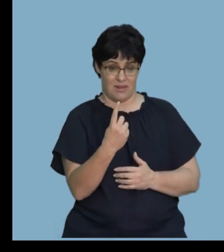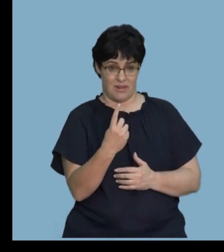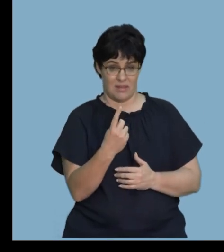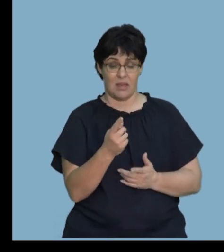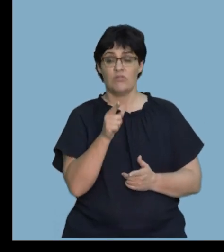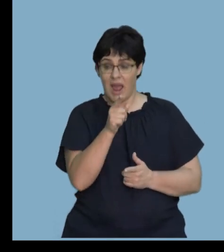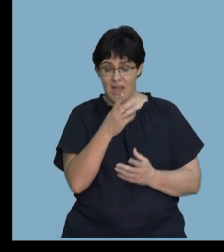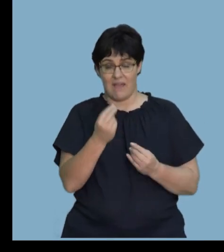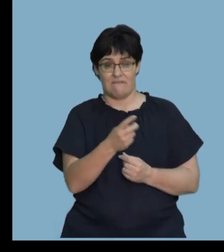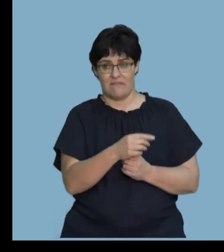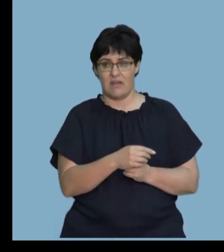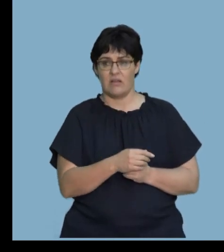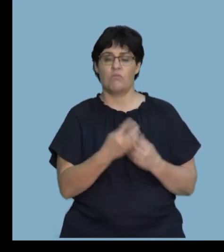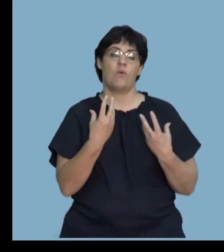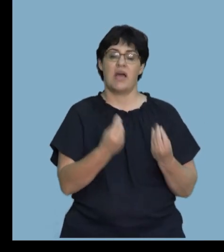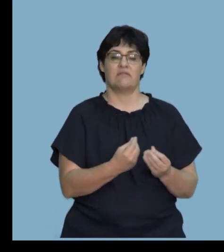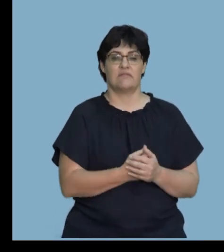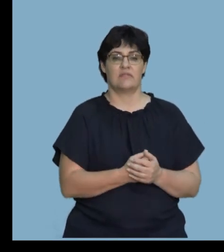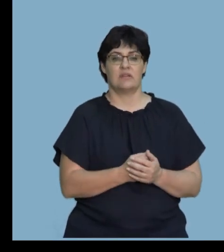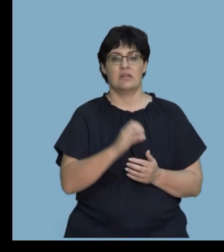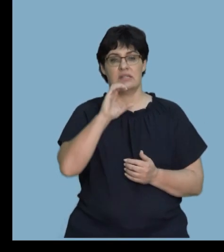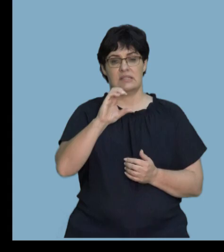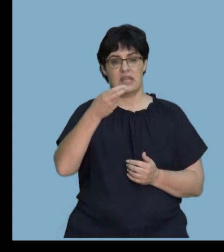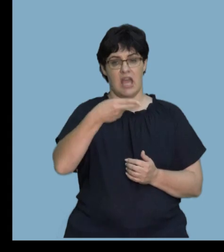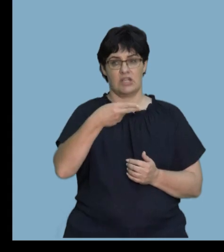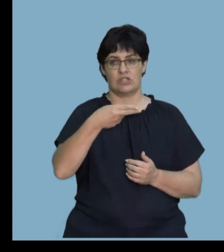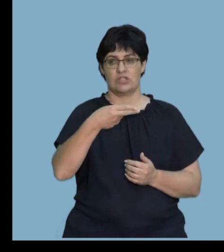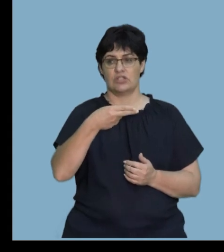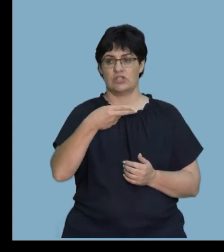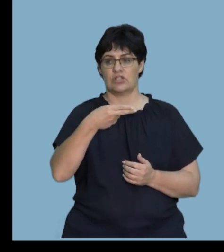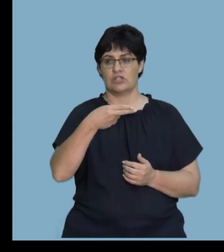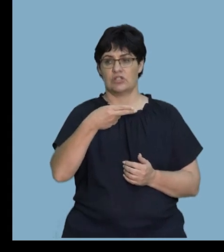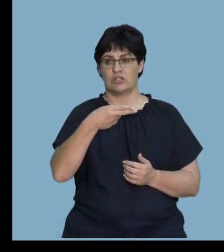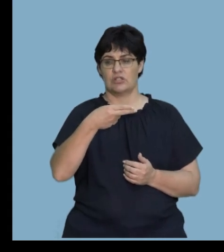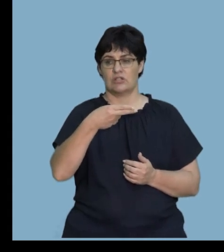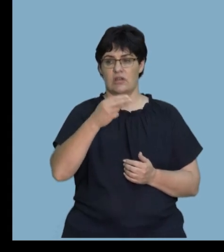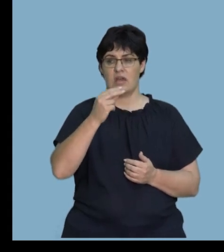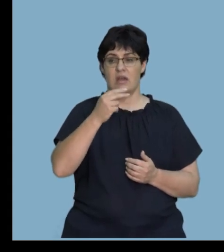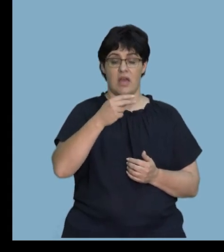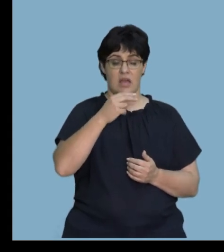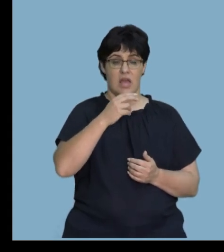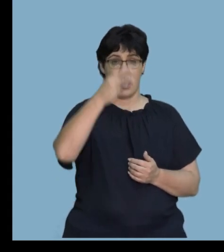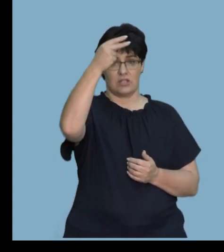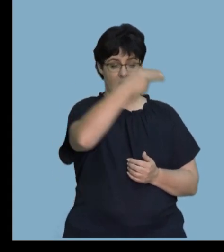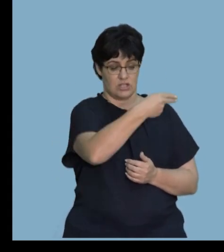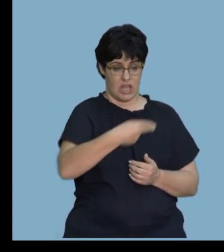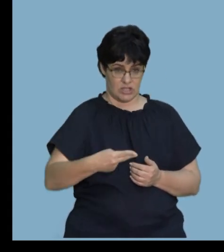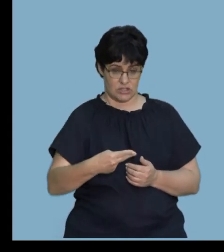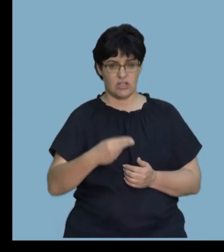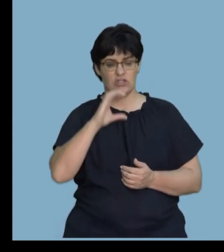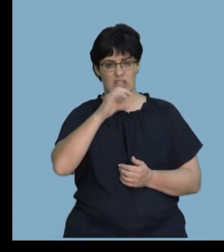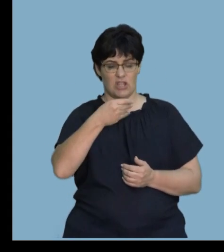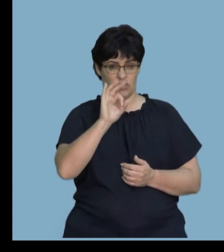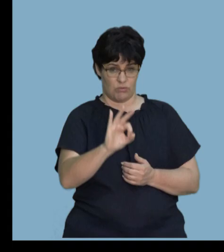case. We can have CH3, I'm just copying it and changing the position of the functional group, okay? So